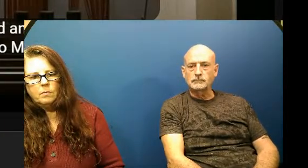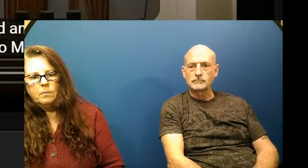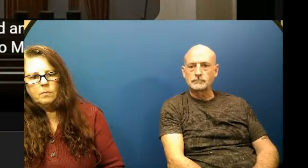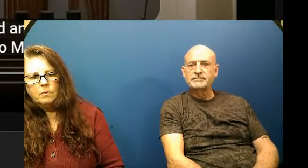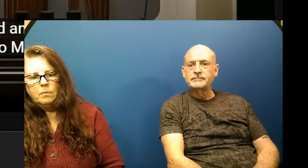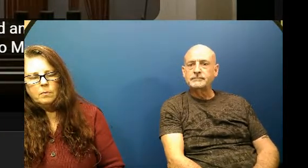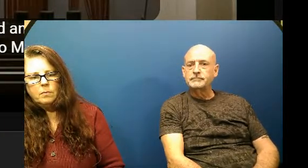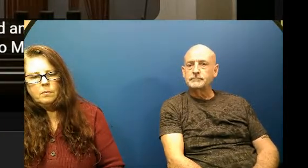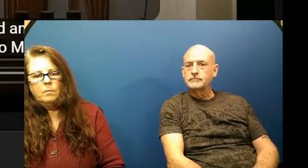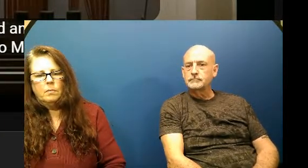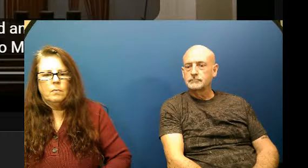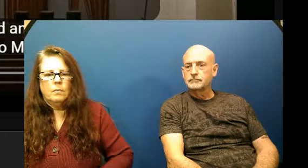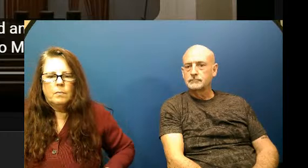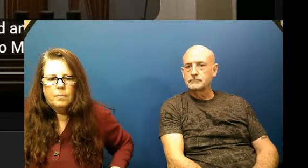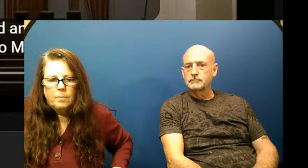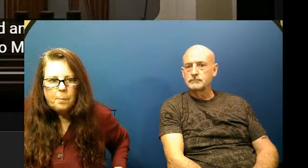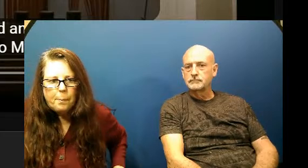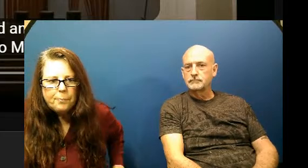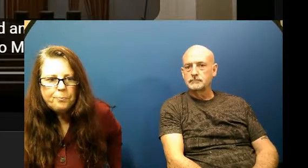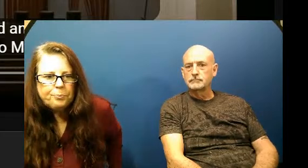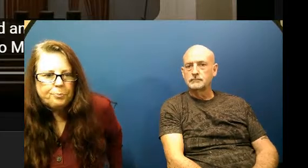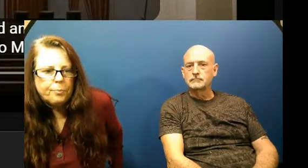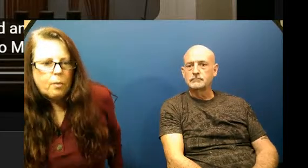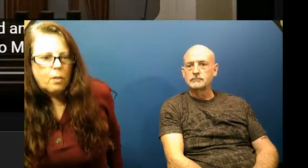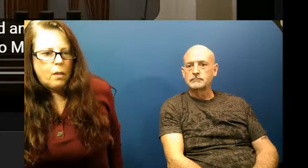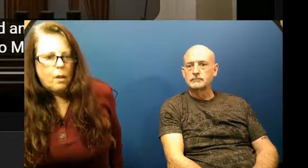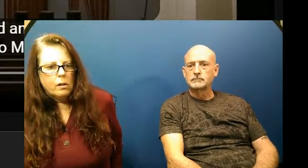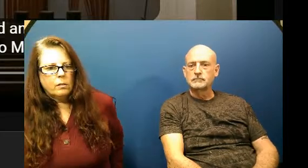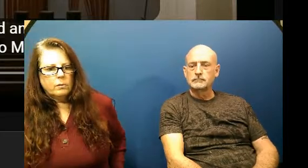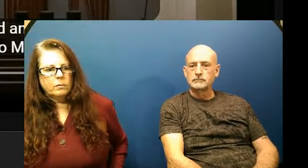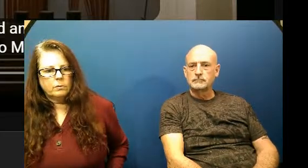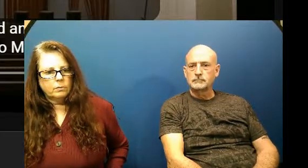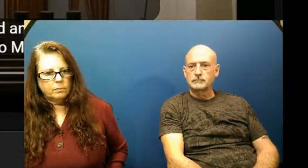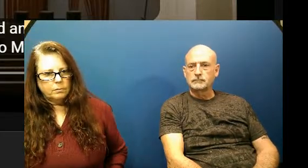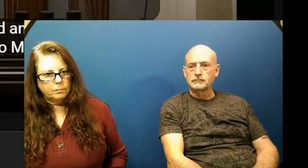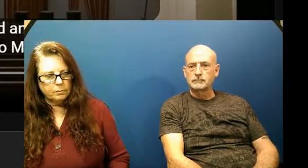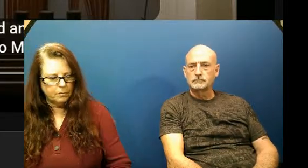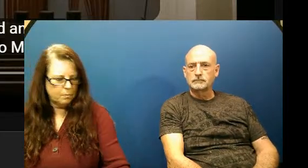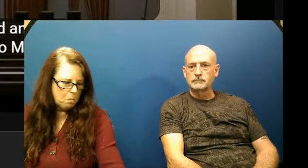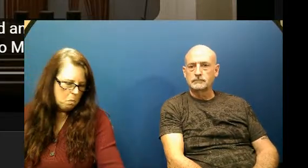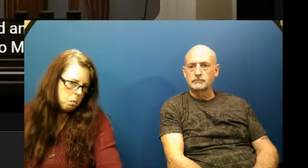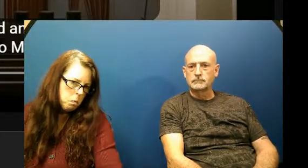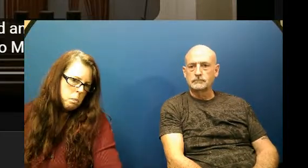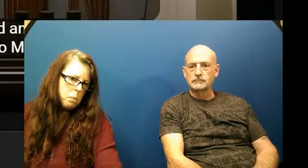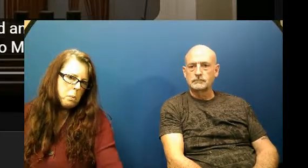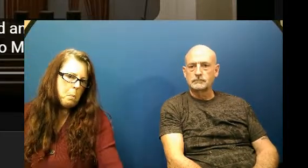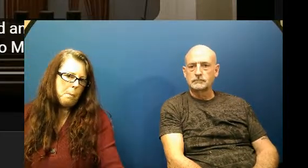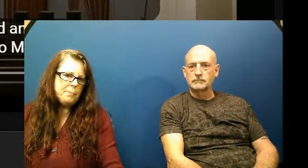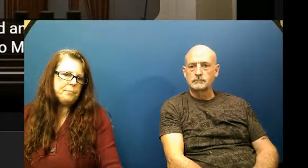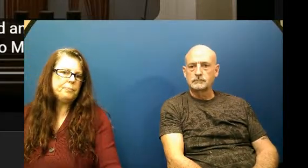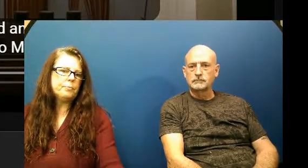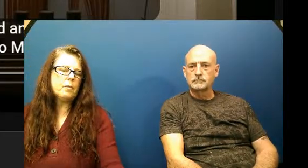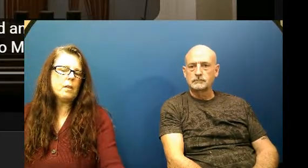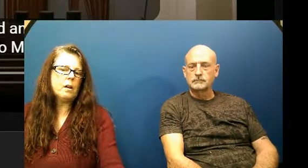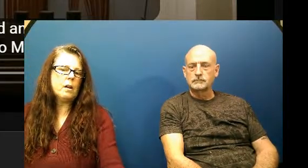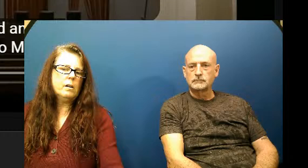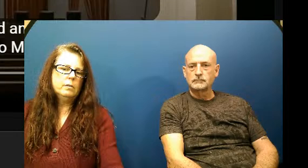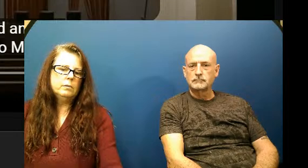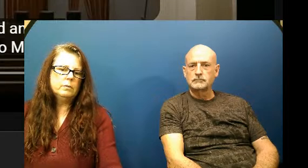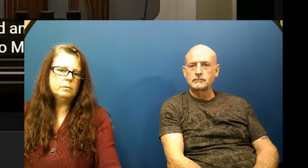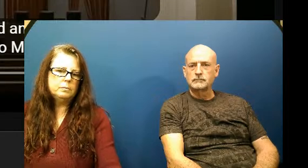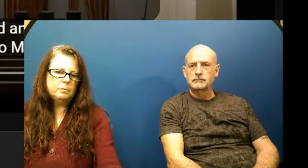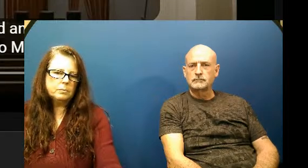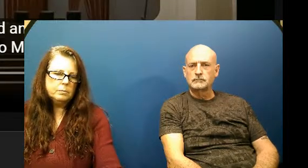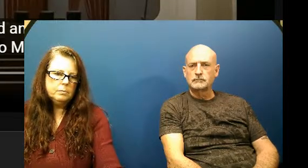its fallback, that it seeks merely to prevent covertness, makes no sense, since that could be addressed with a